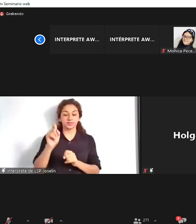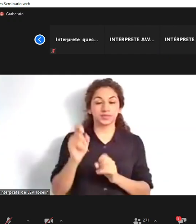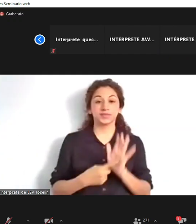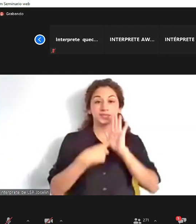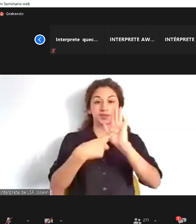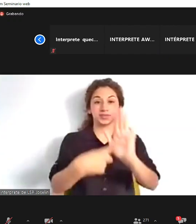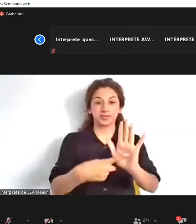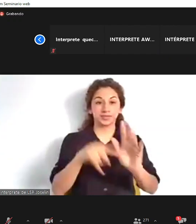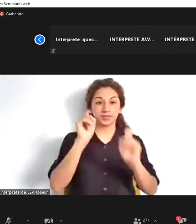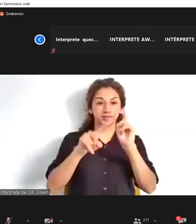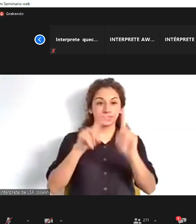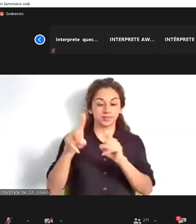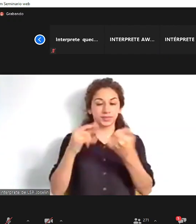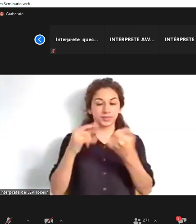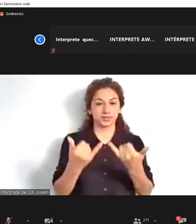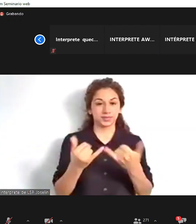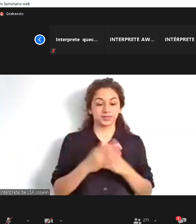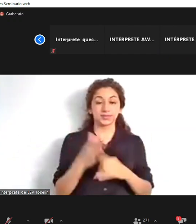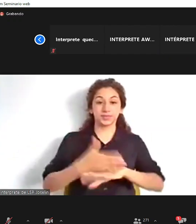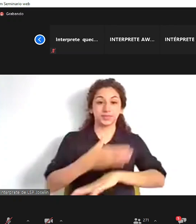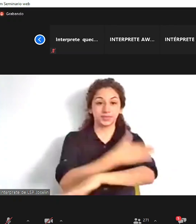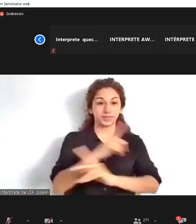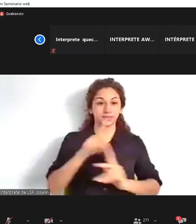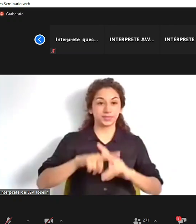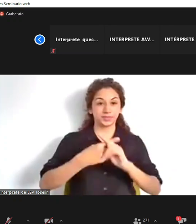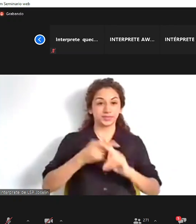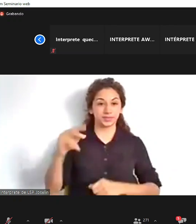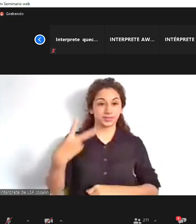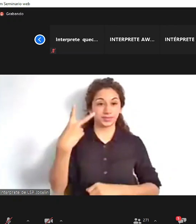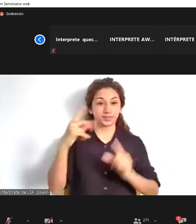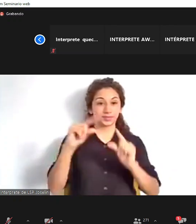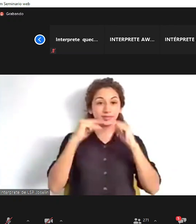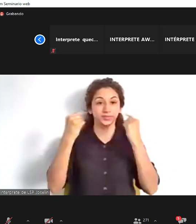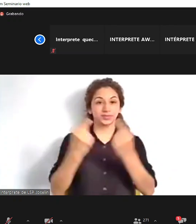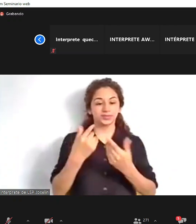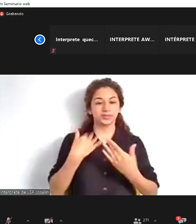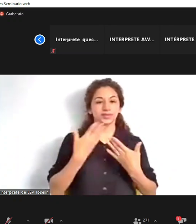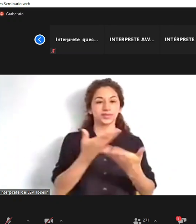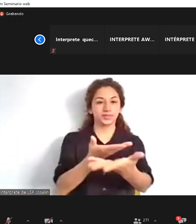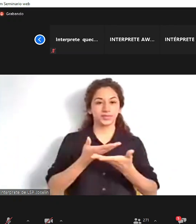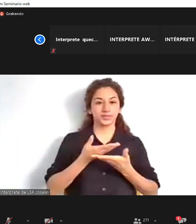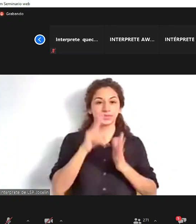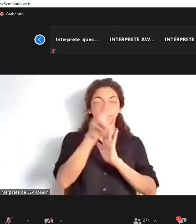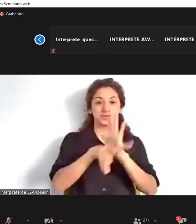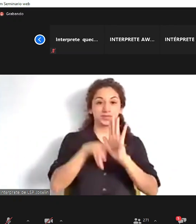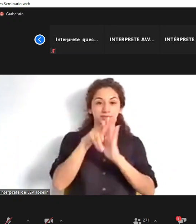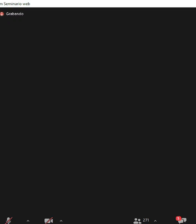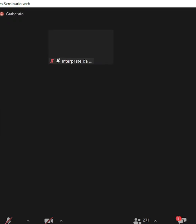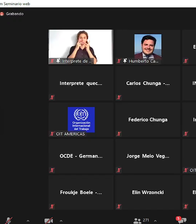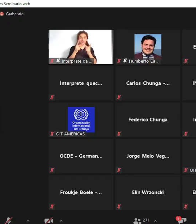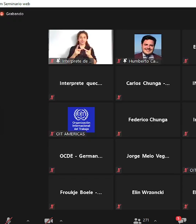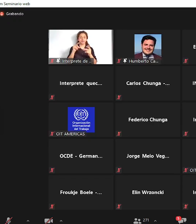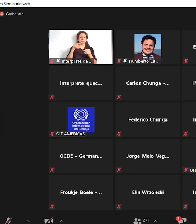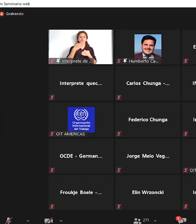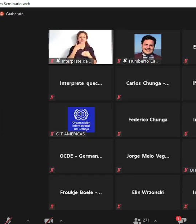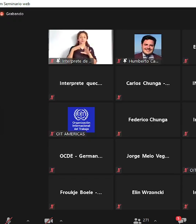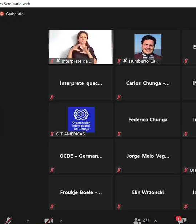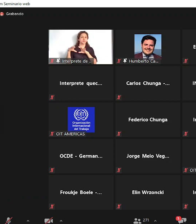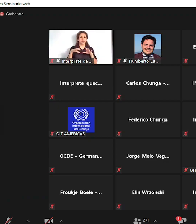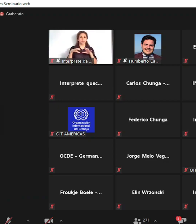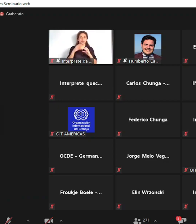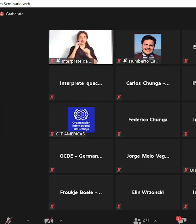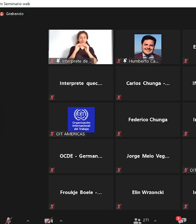who present post their questions during this panel before we start the second panel we would like you to see these videos that were